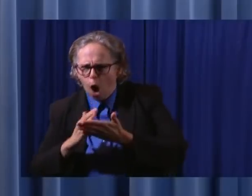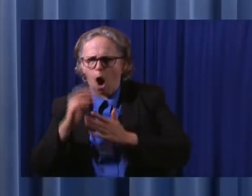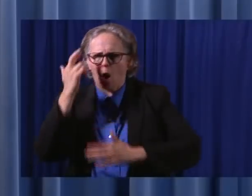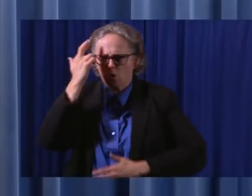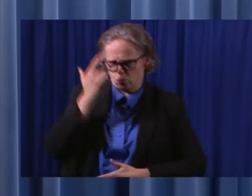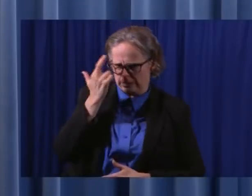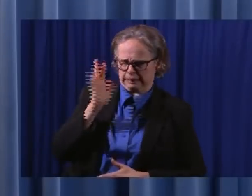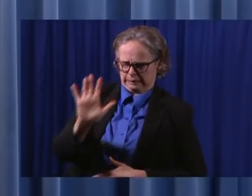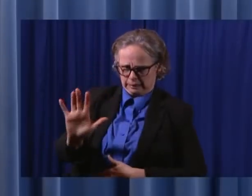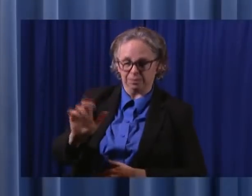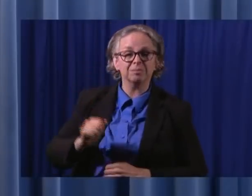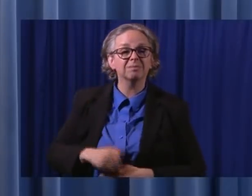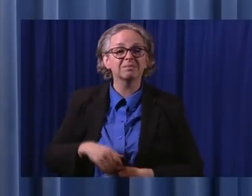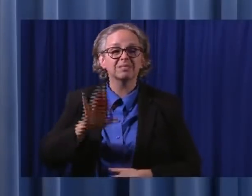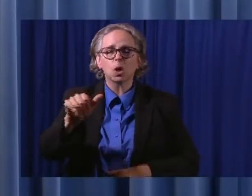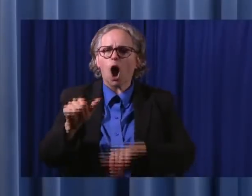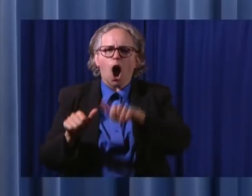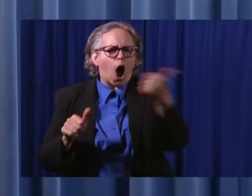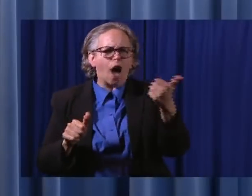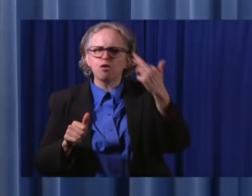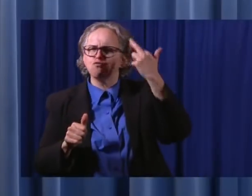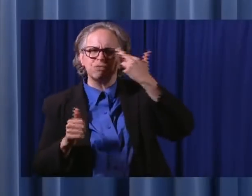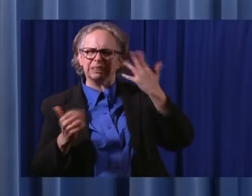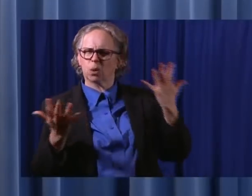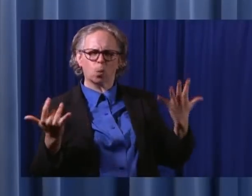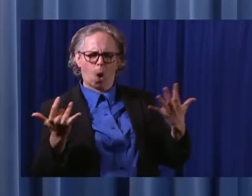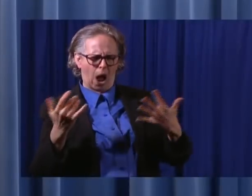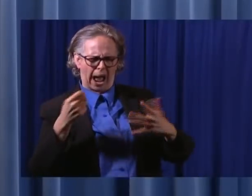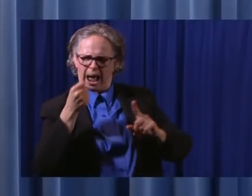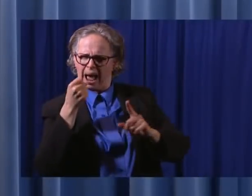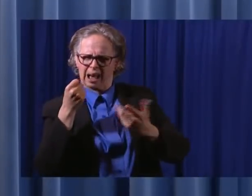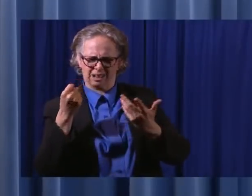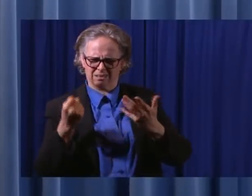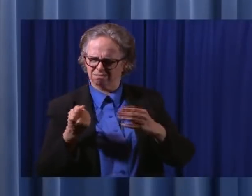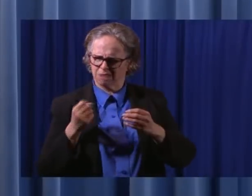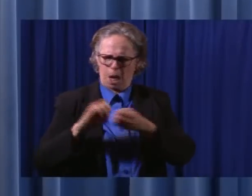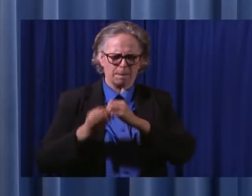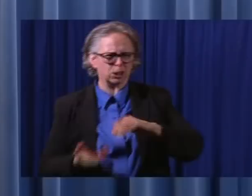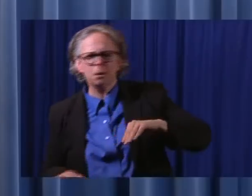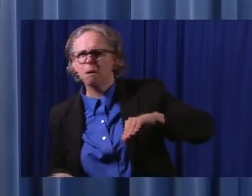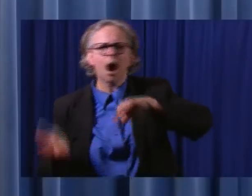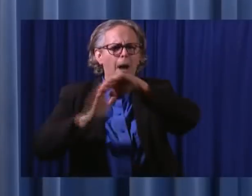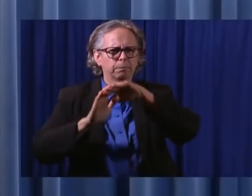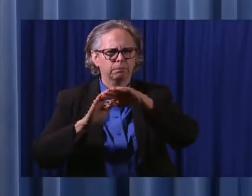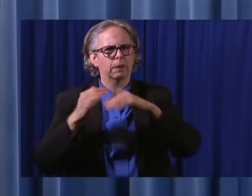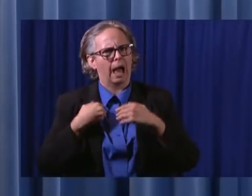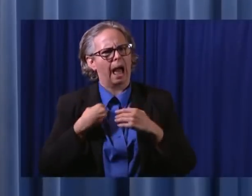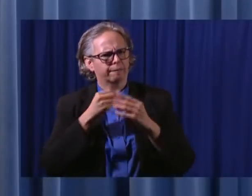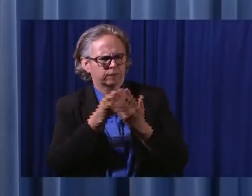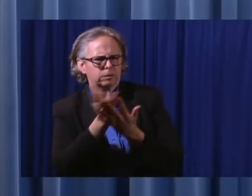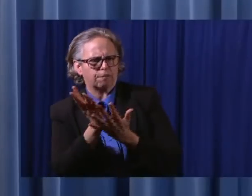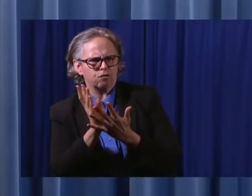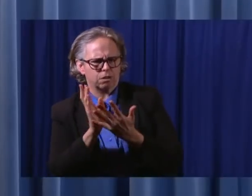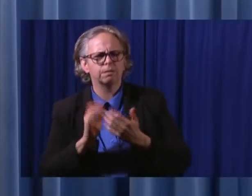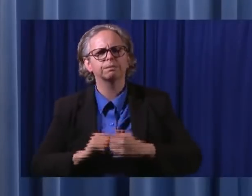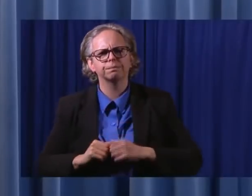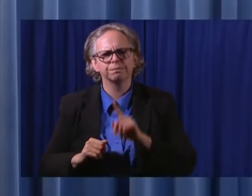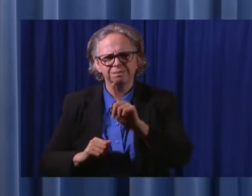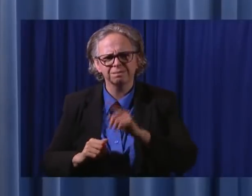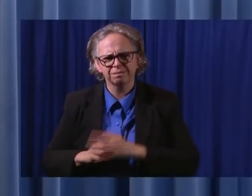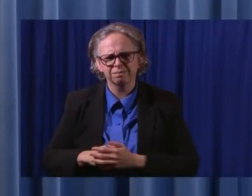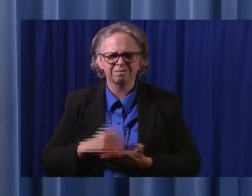some idea of whether it's caused completely by the increase in testing, is you have to look at what we call the